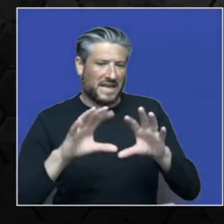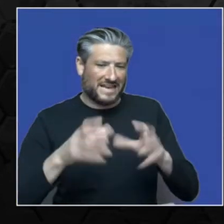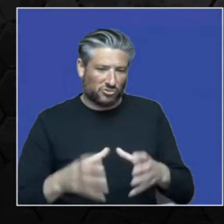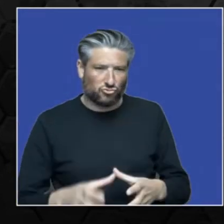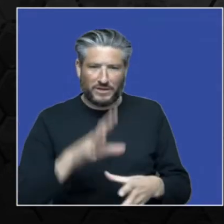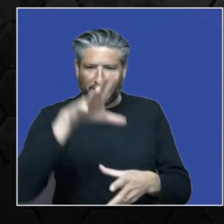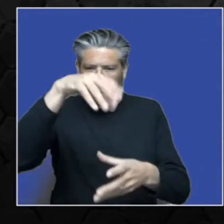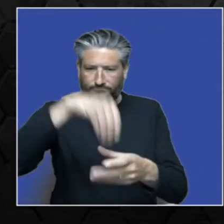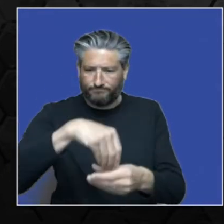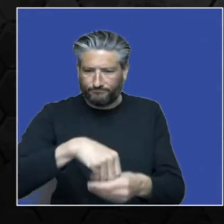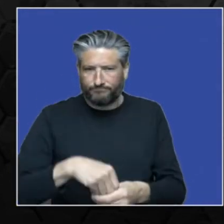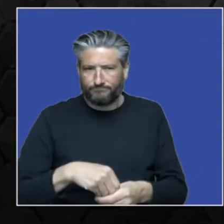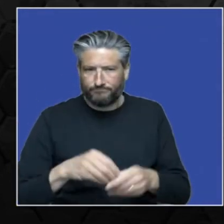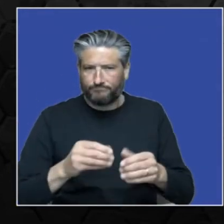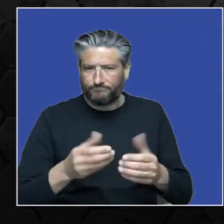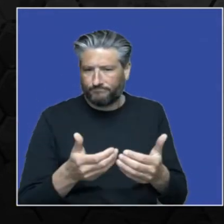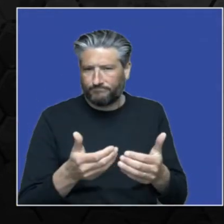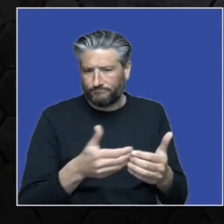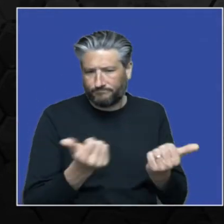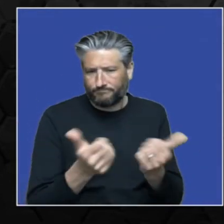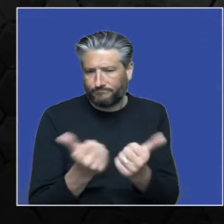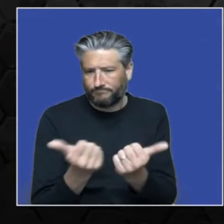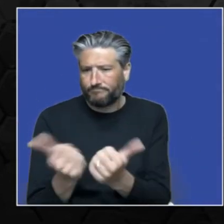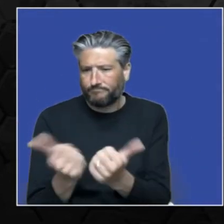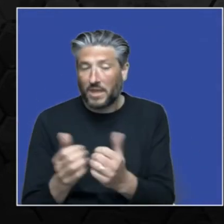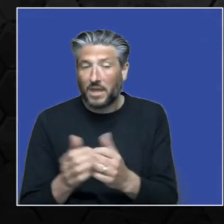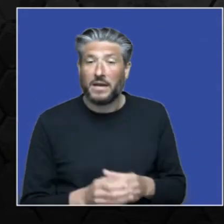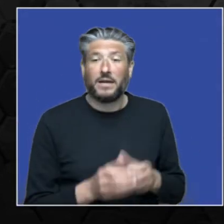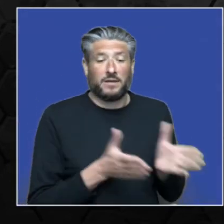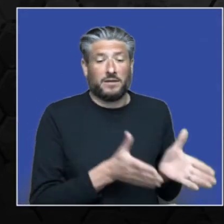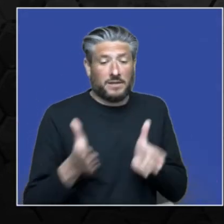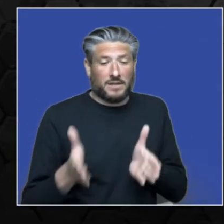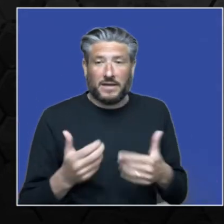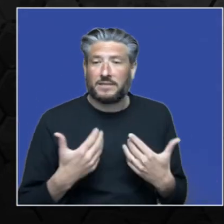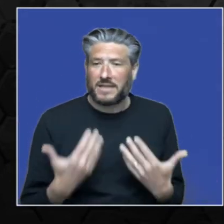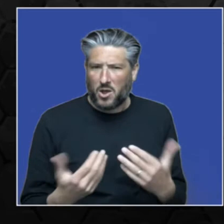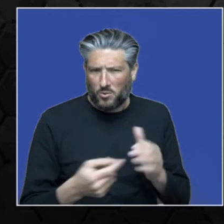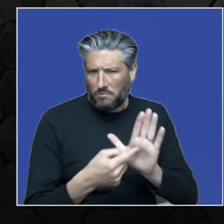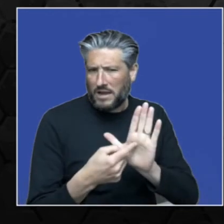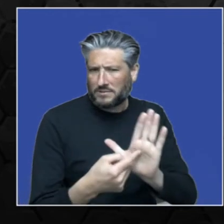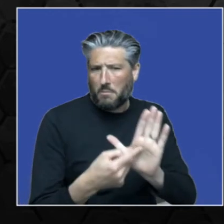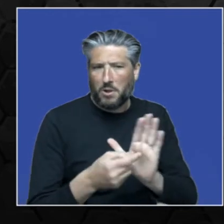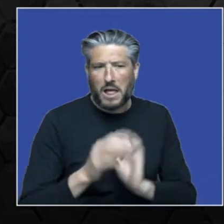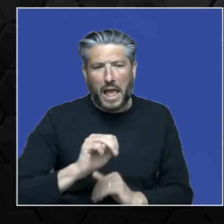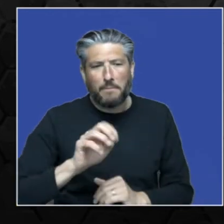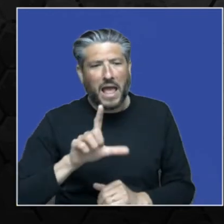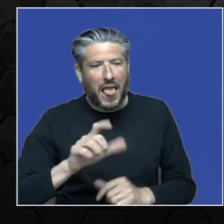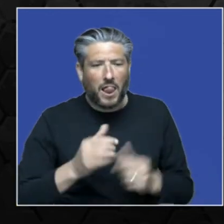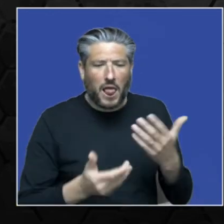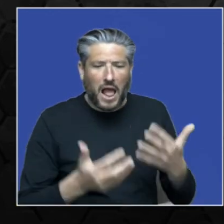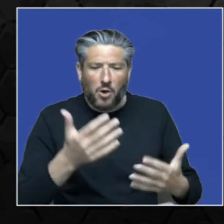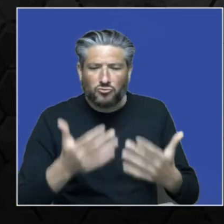In the next session, I will show some example of machine learning algorithm.